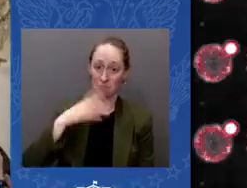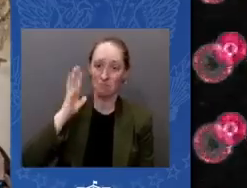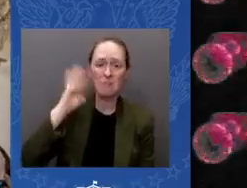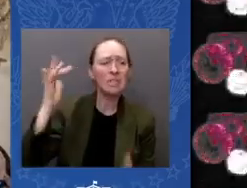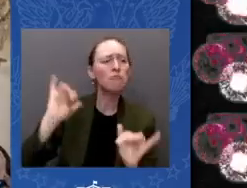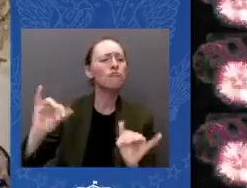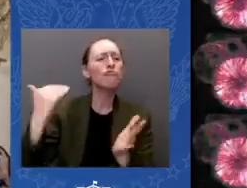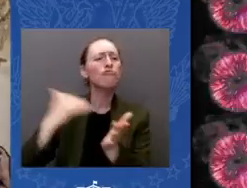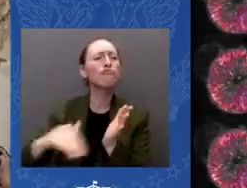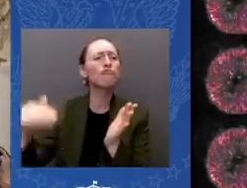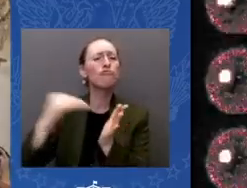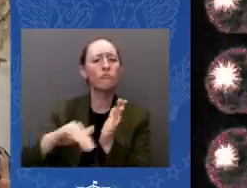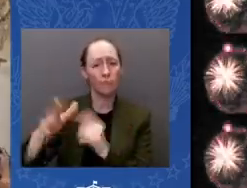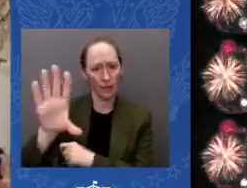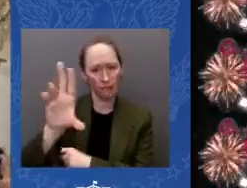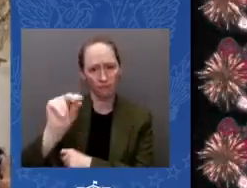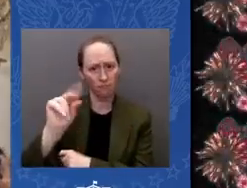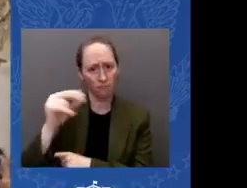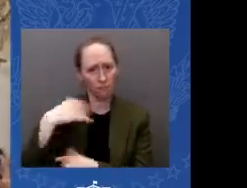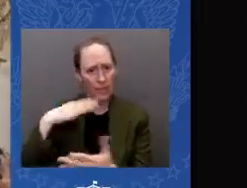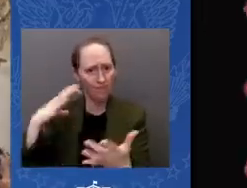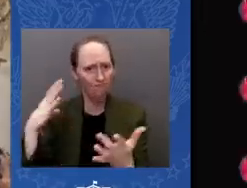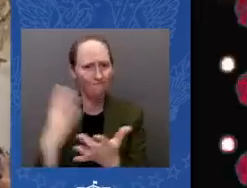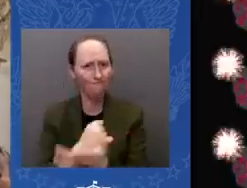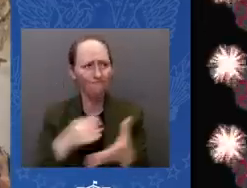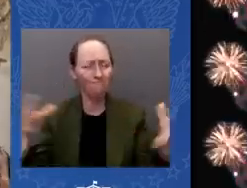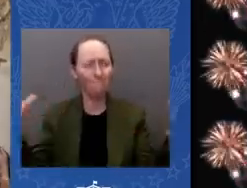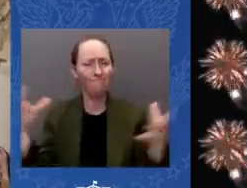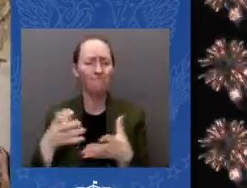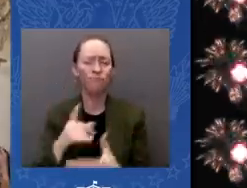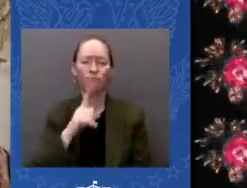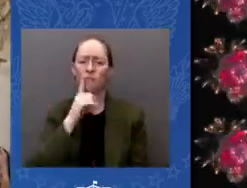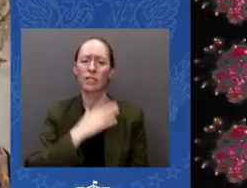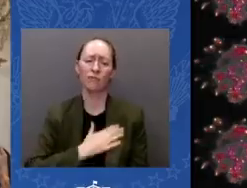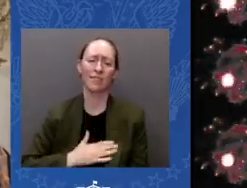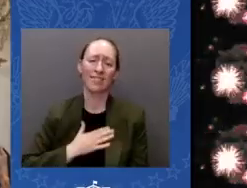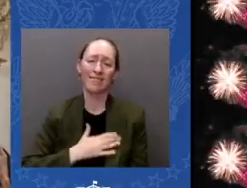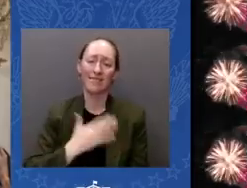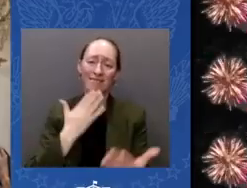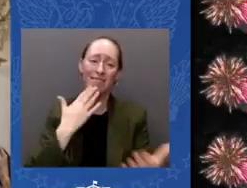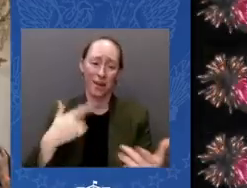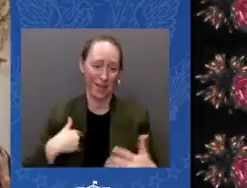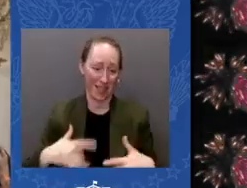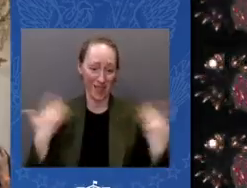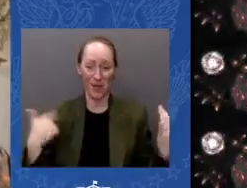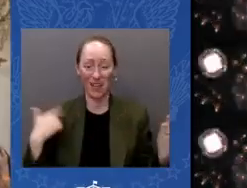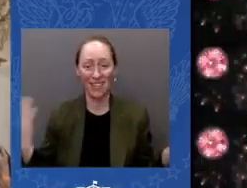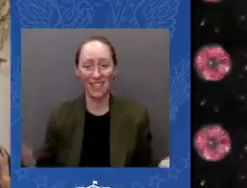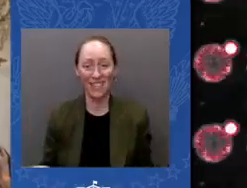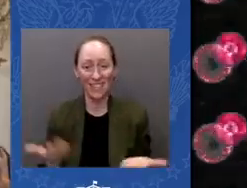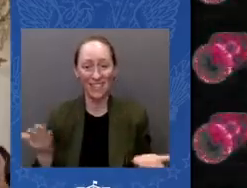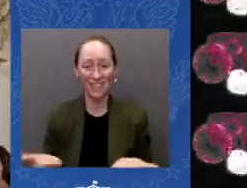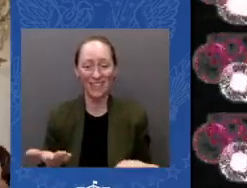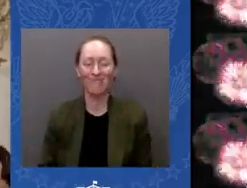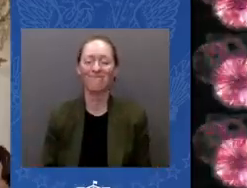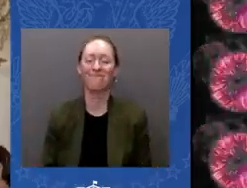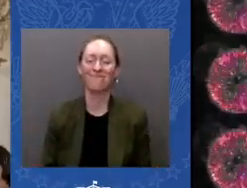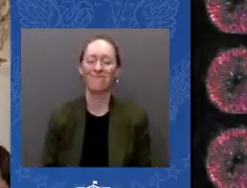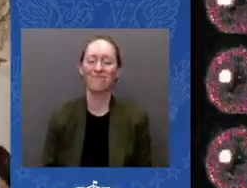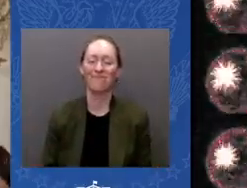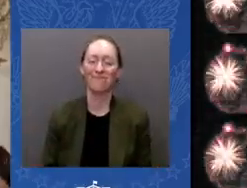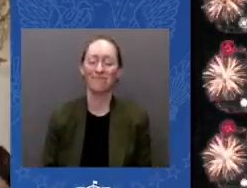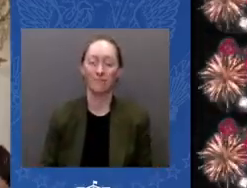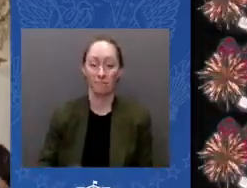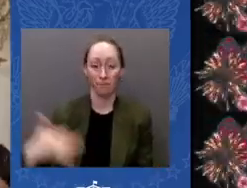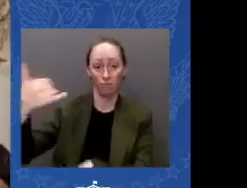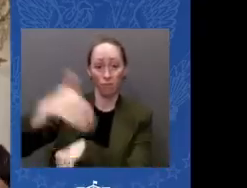is so good to be with everyone here. Tonight, of course, we join with more than 1 billion people around the world to light